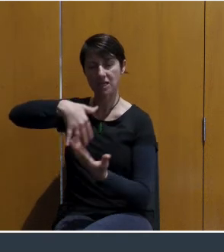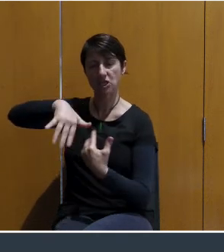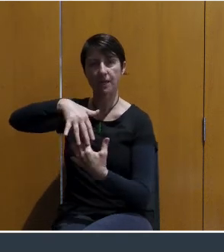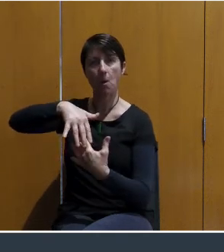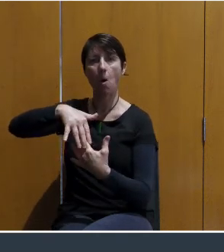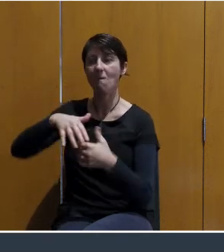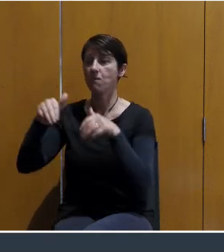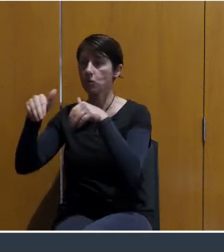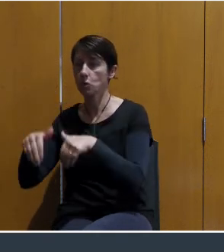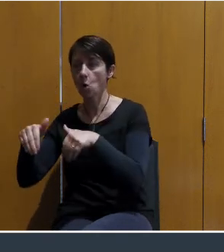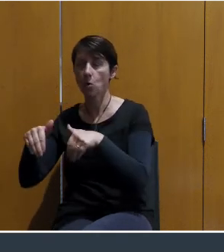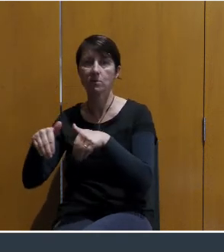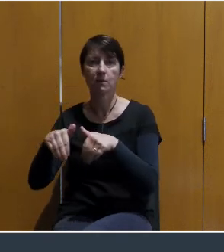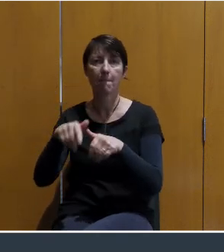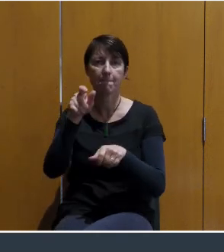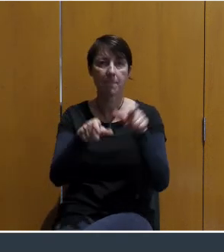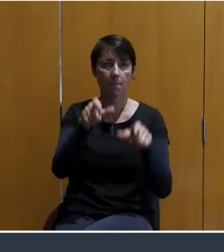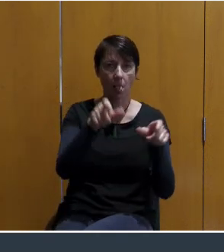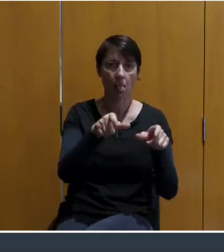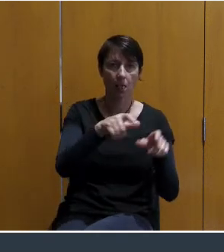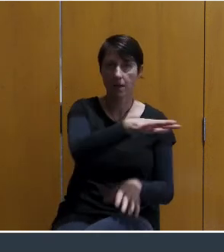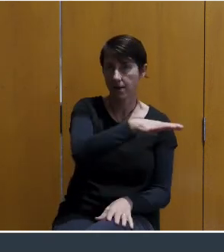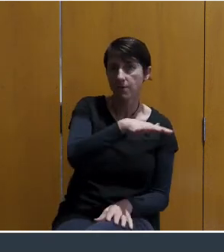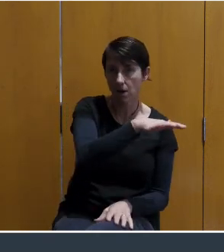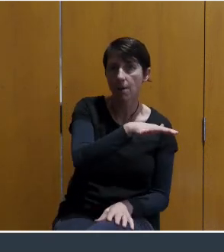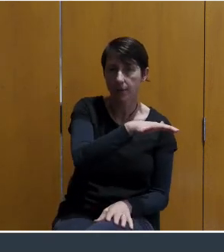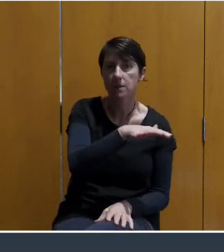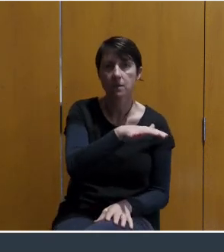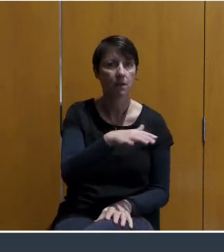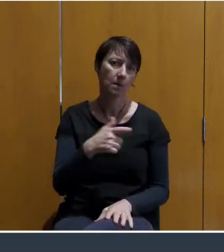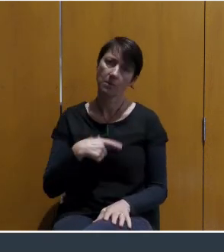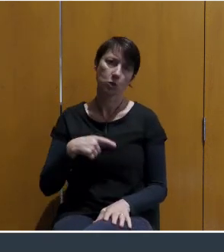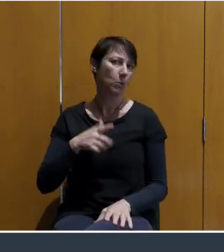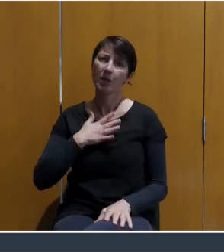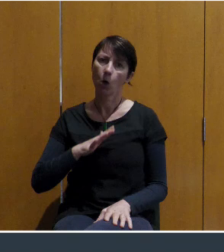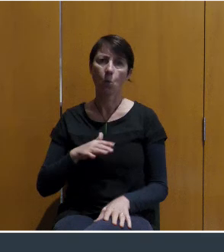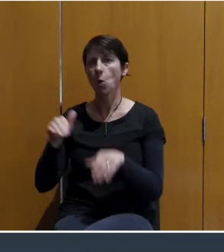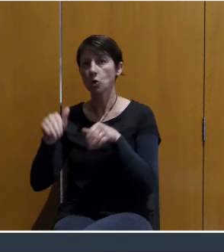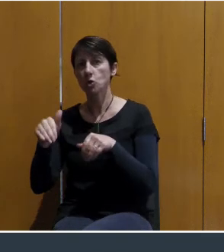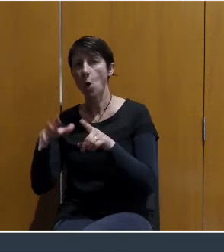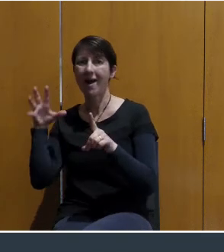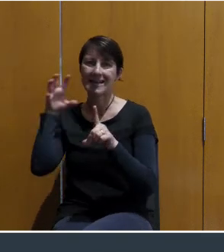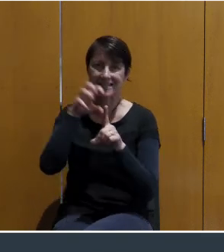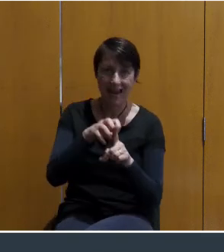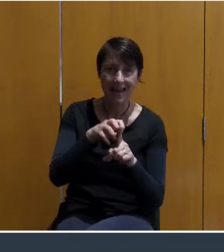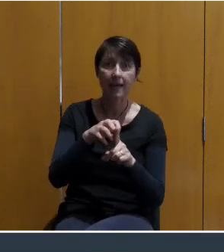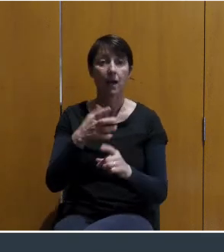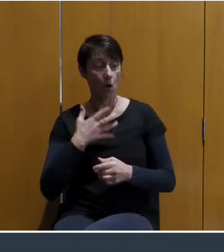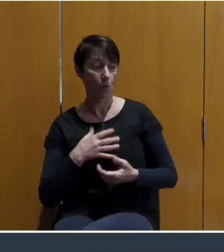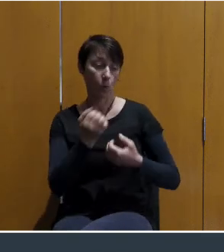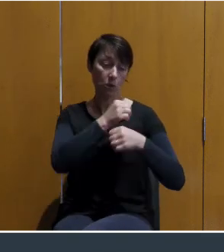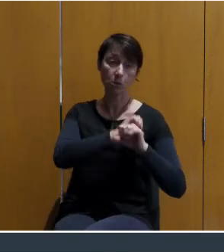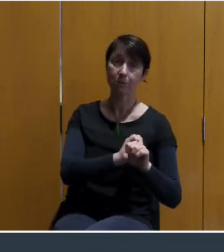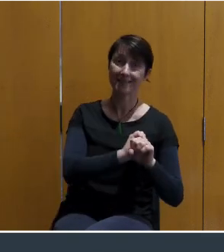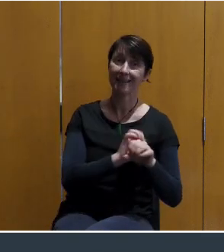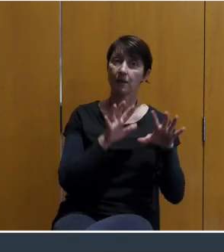reduce nuisance situations, minimize the possibility of dog attacks, protect wildlife, and